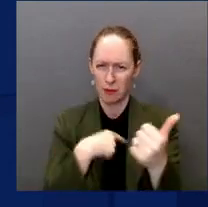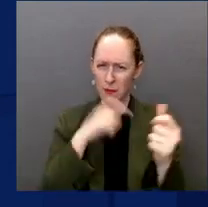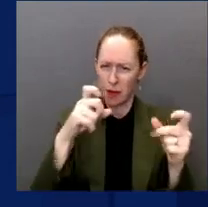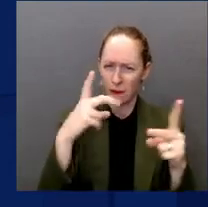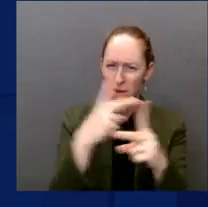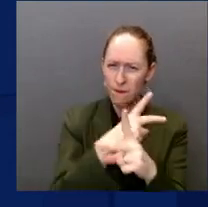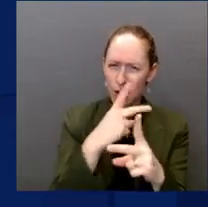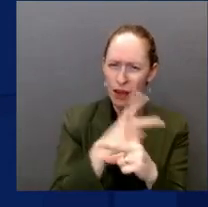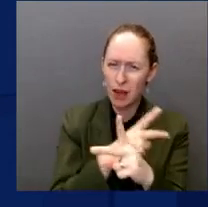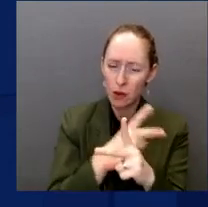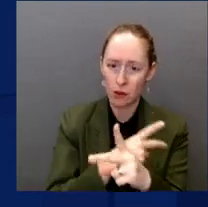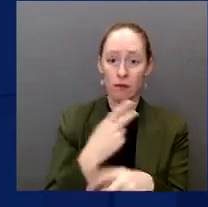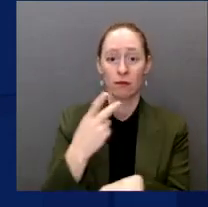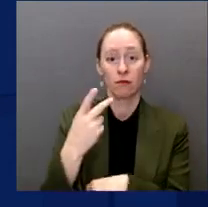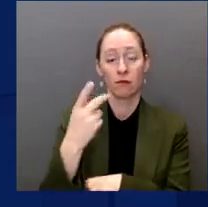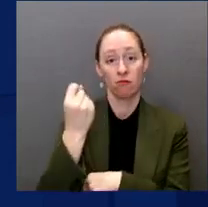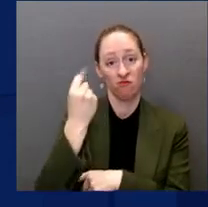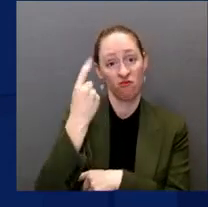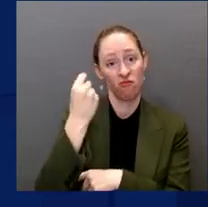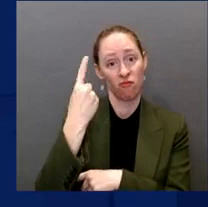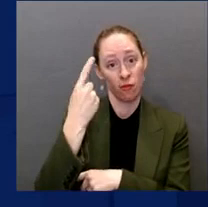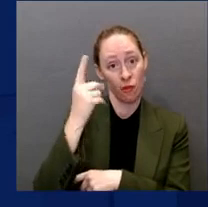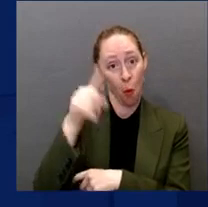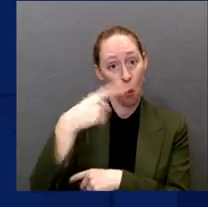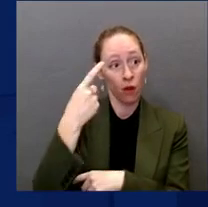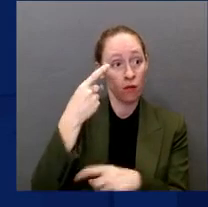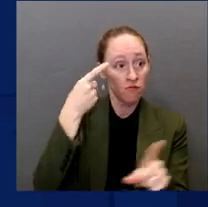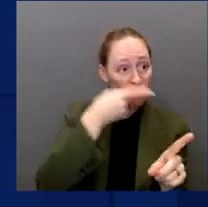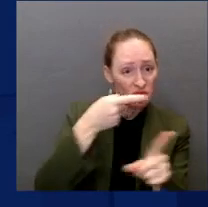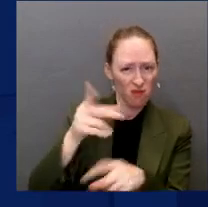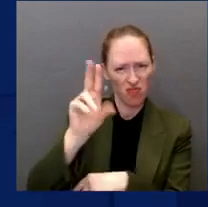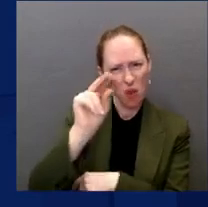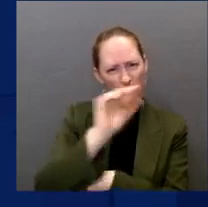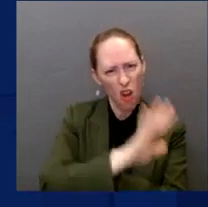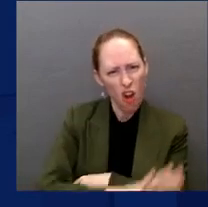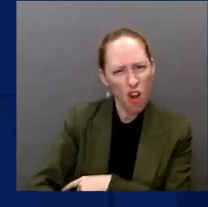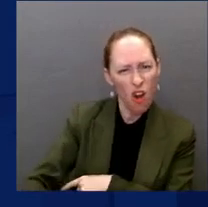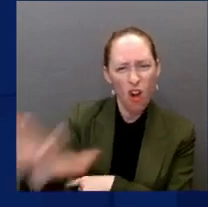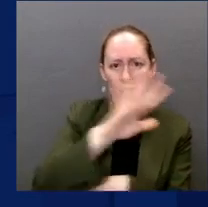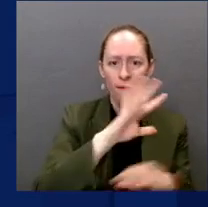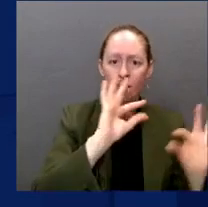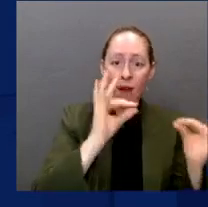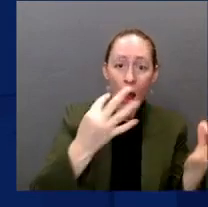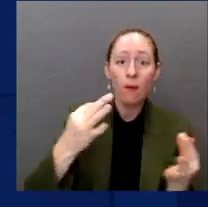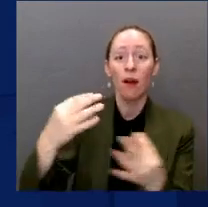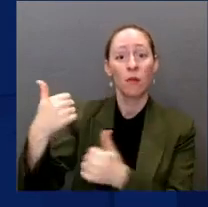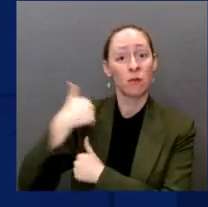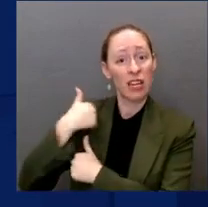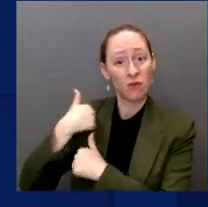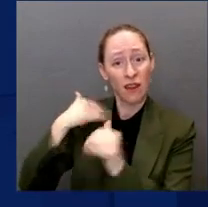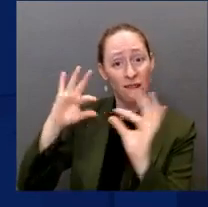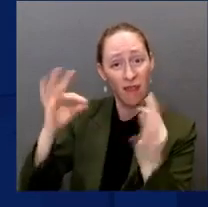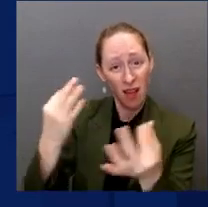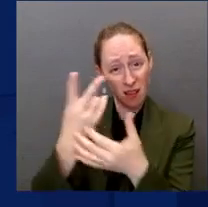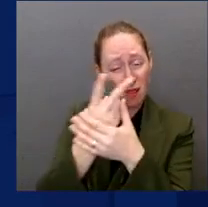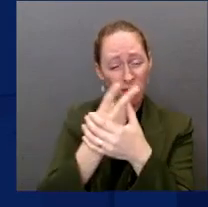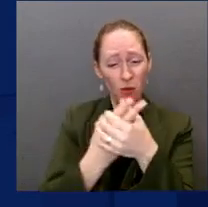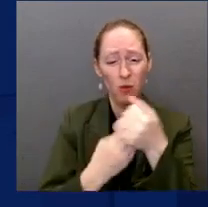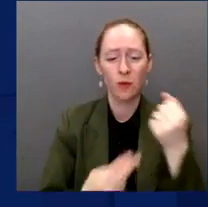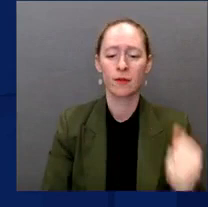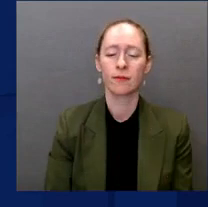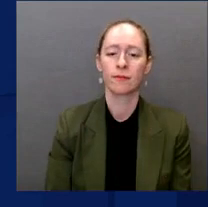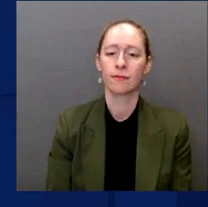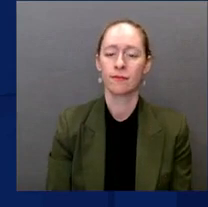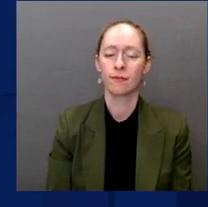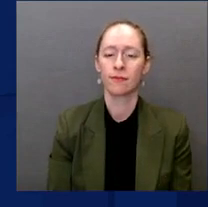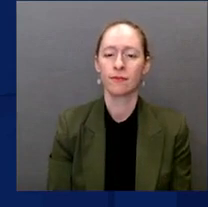inseparable. The full energy of every American is necessary. In recent years, scientists have made outstanding discoveries